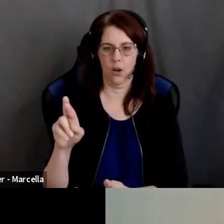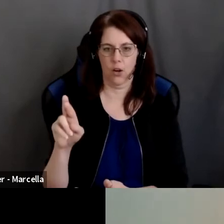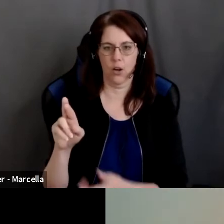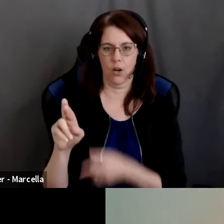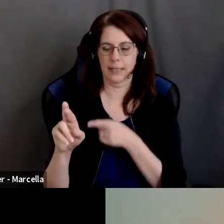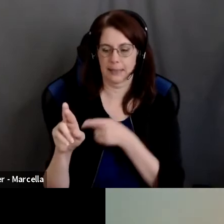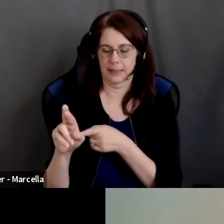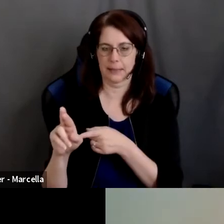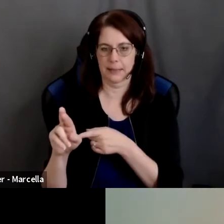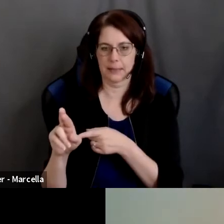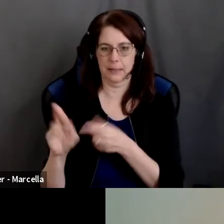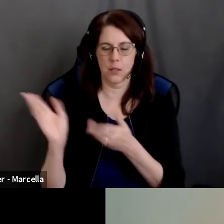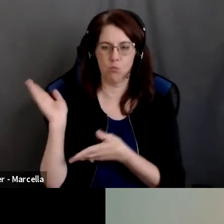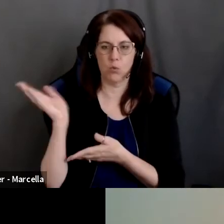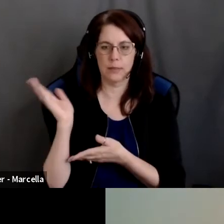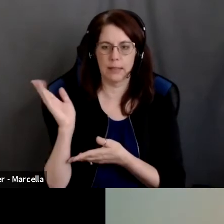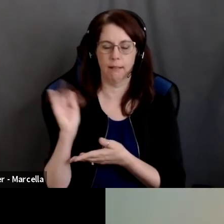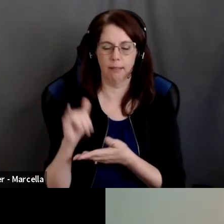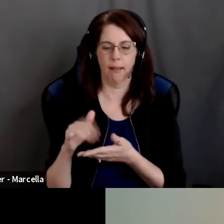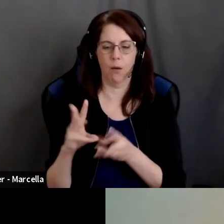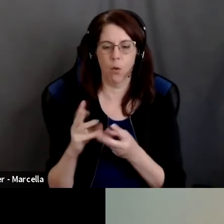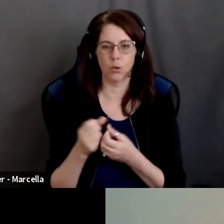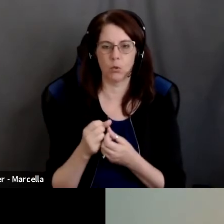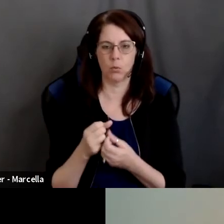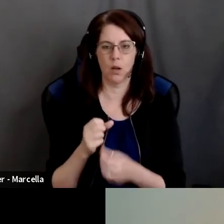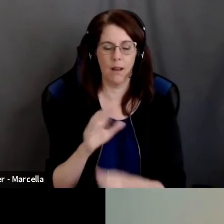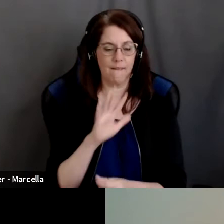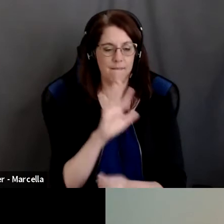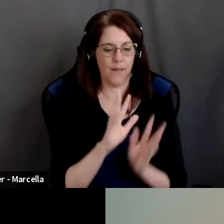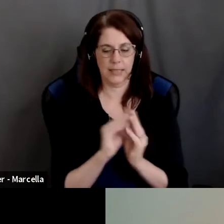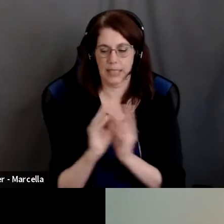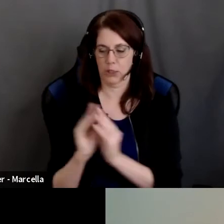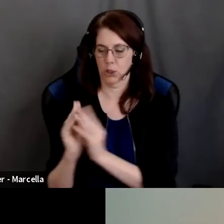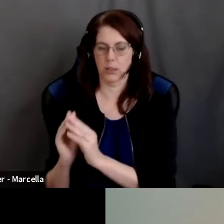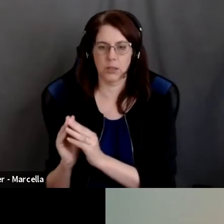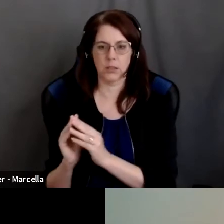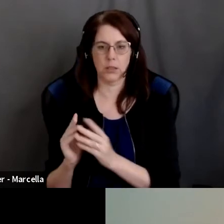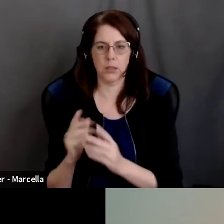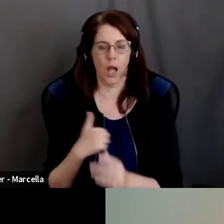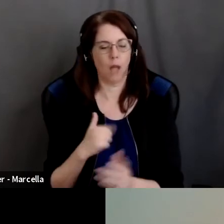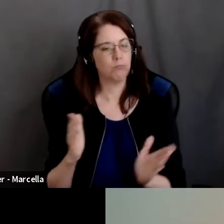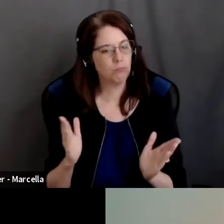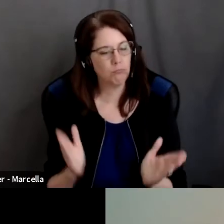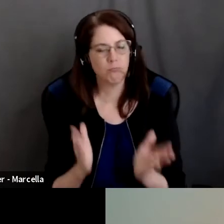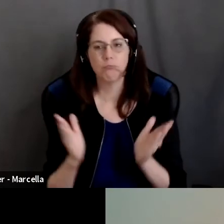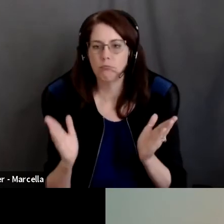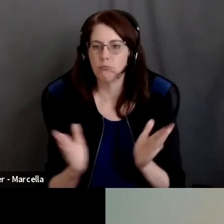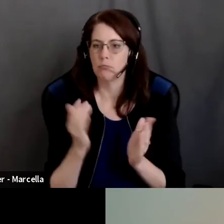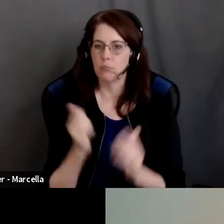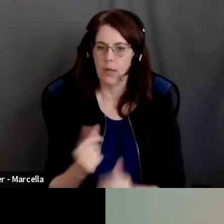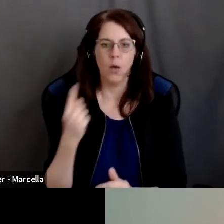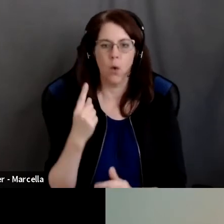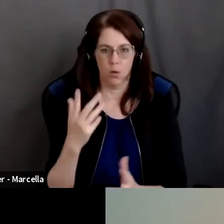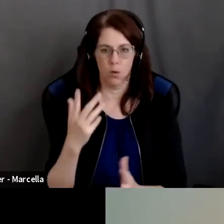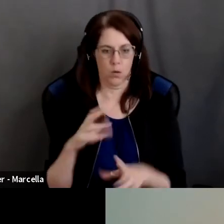had presented it. It was 5 sessions long. I really would encourage anybody that could, that